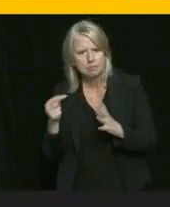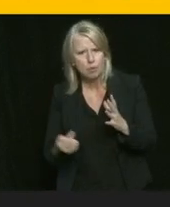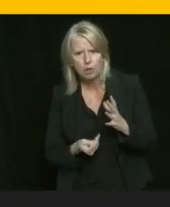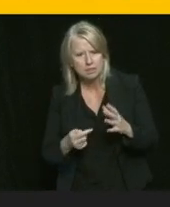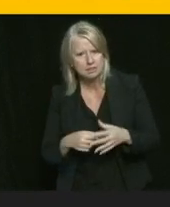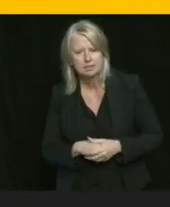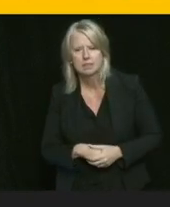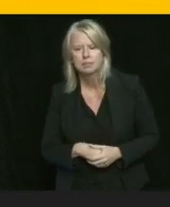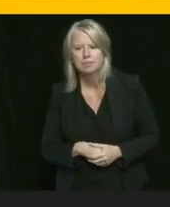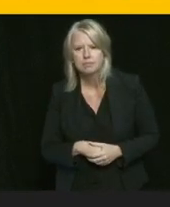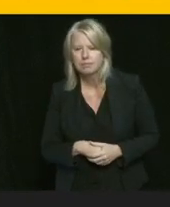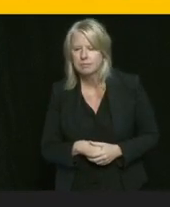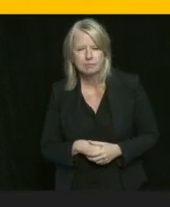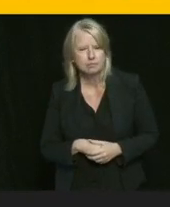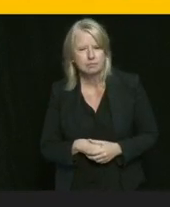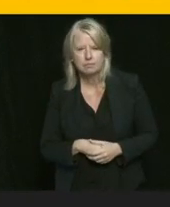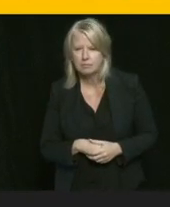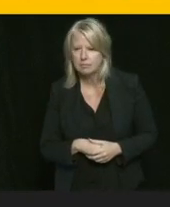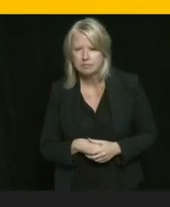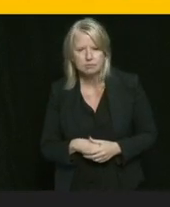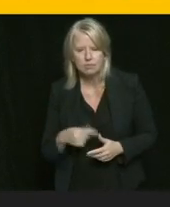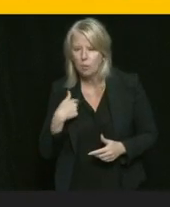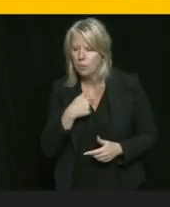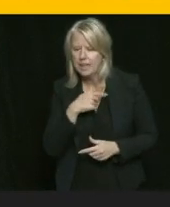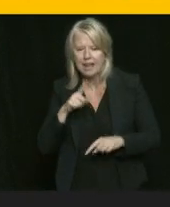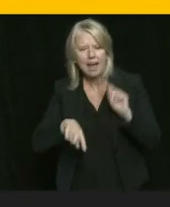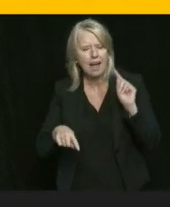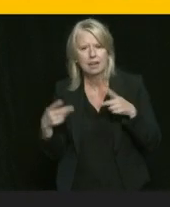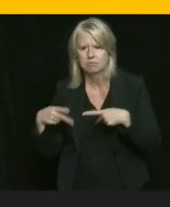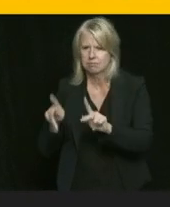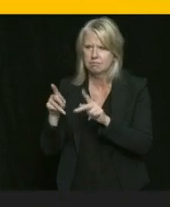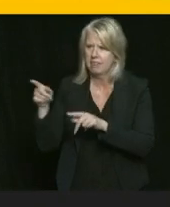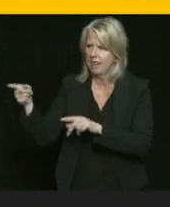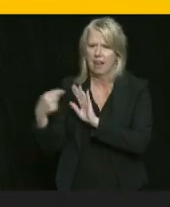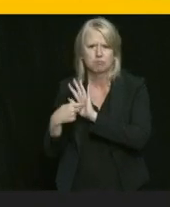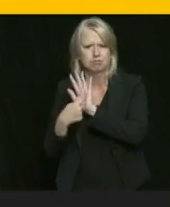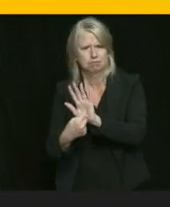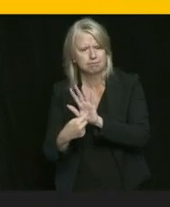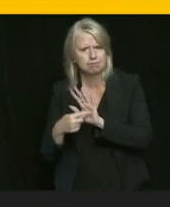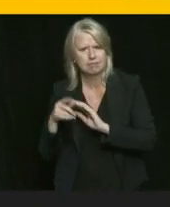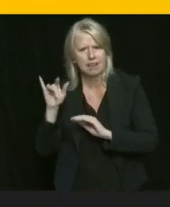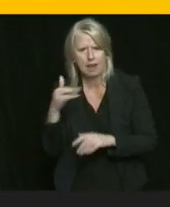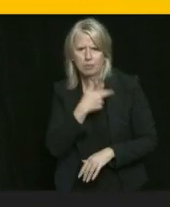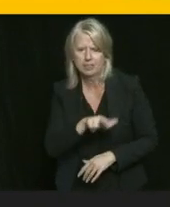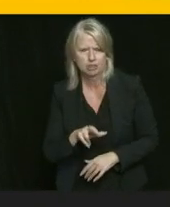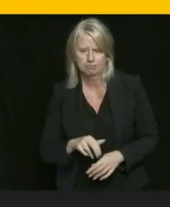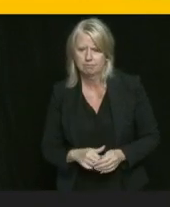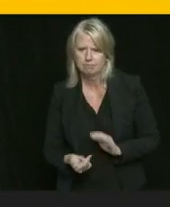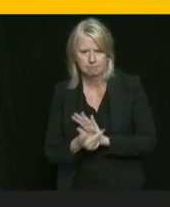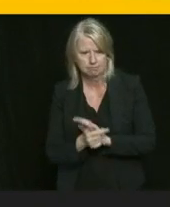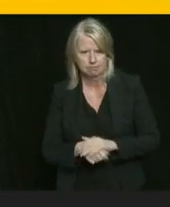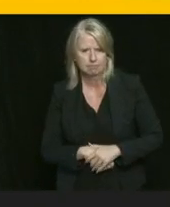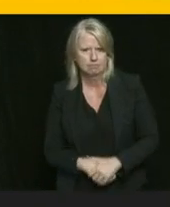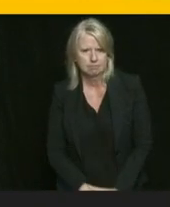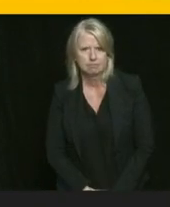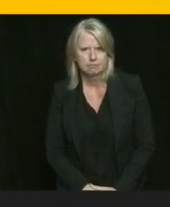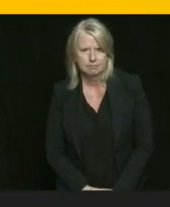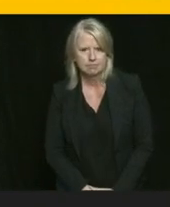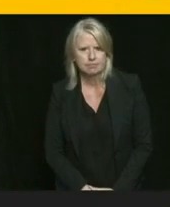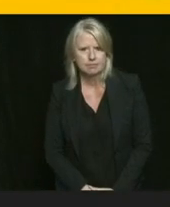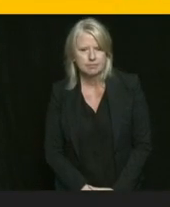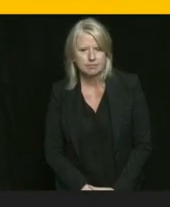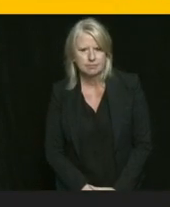And we must not allow them to represent that religion. Merci, opérateur. Prochaine question au téléphone.